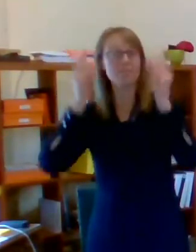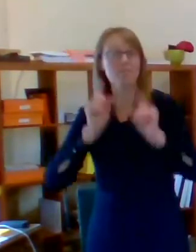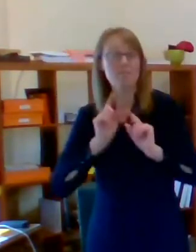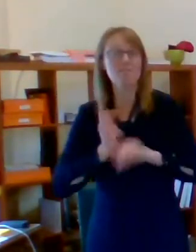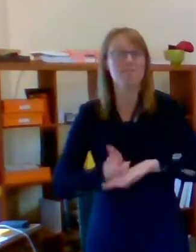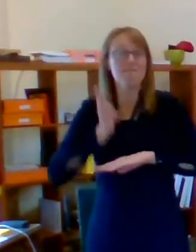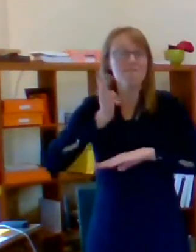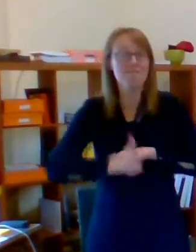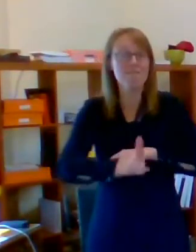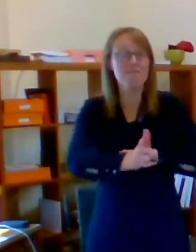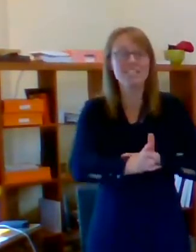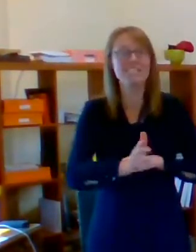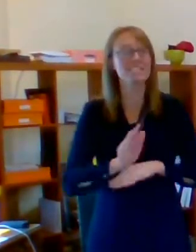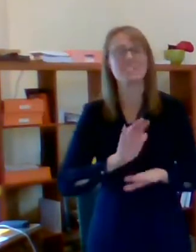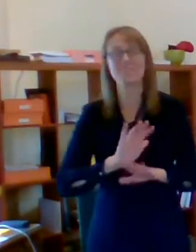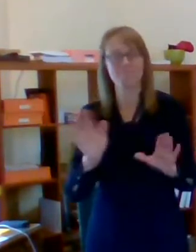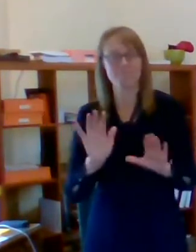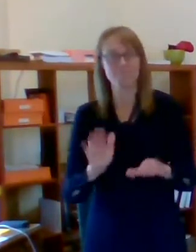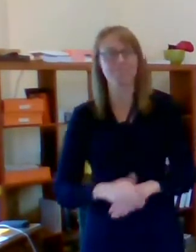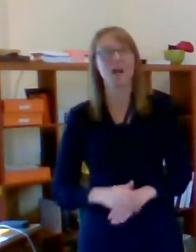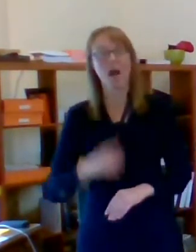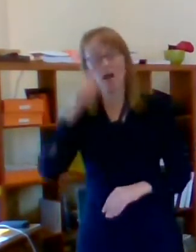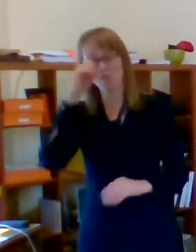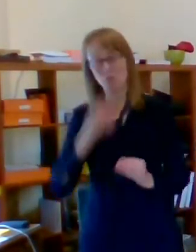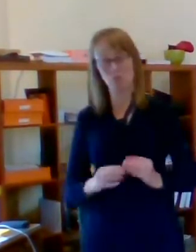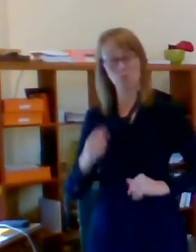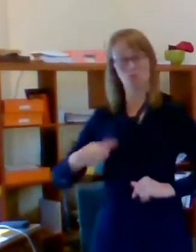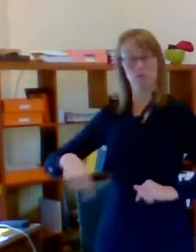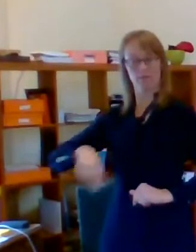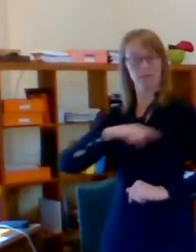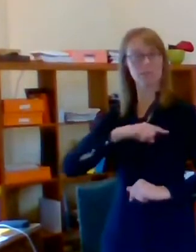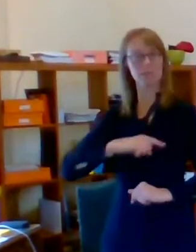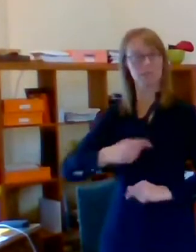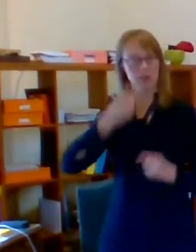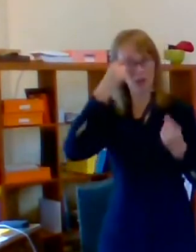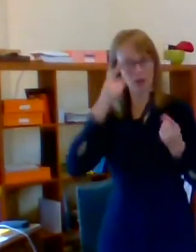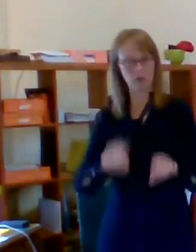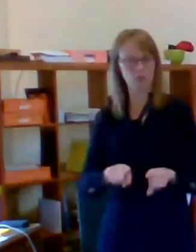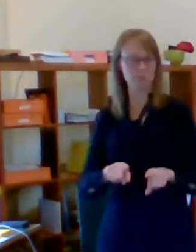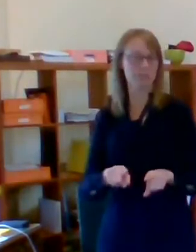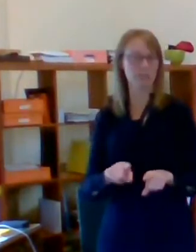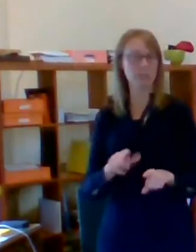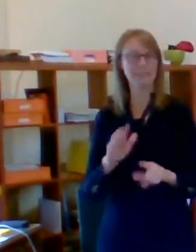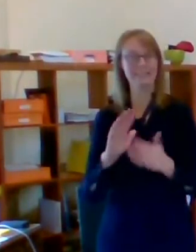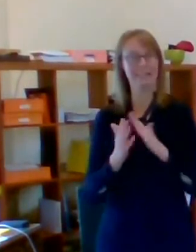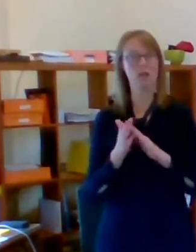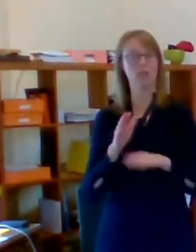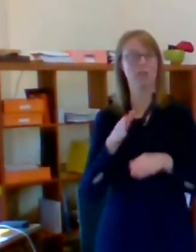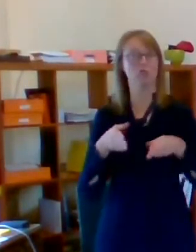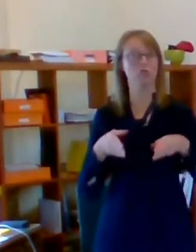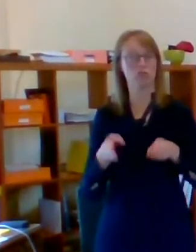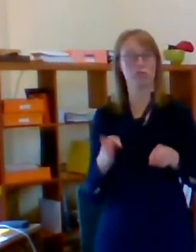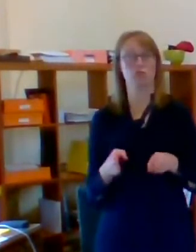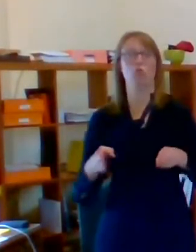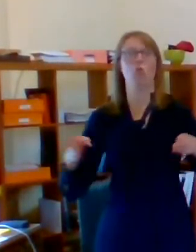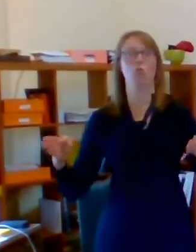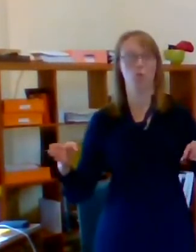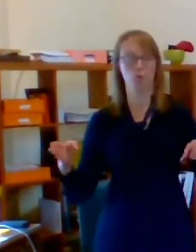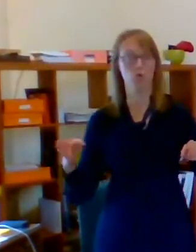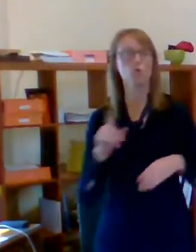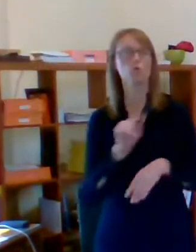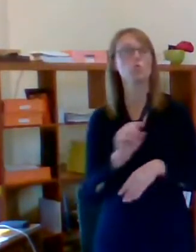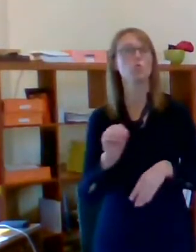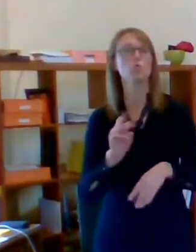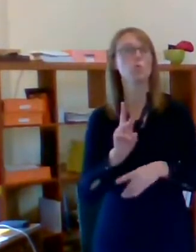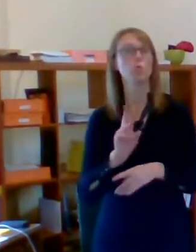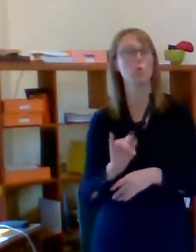us absolutely agree that our streets downtown are too wide, whether it's Market Street or Tucker,